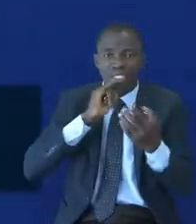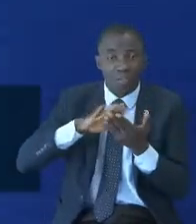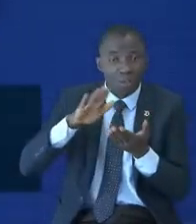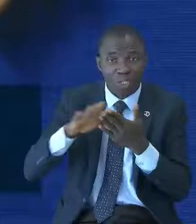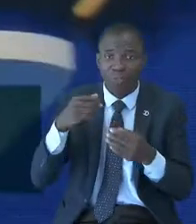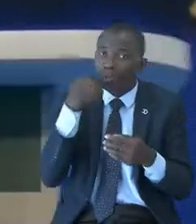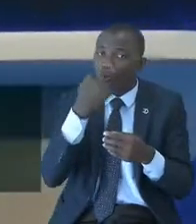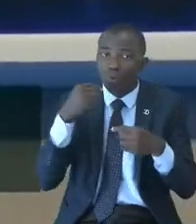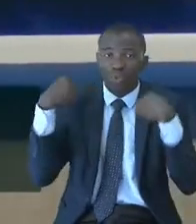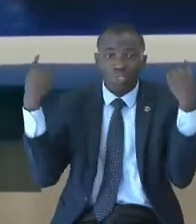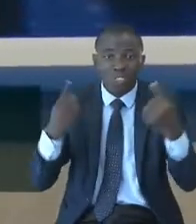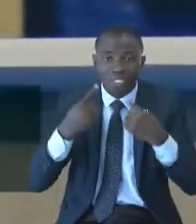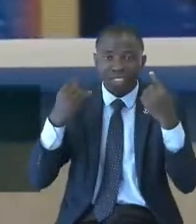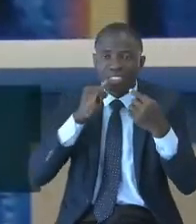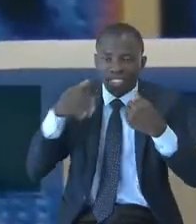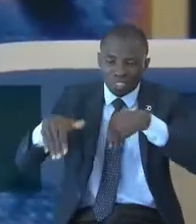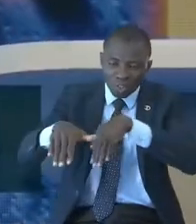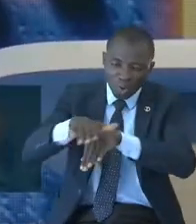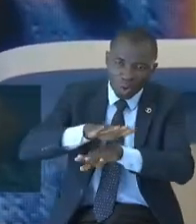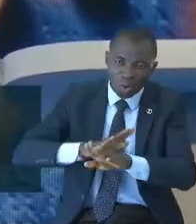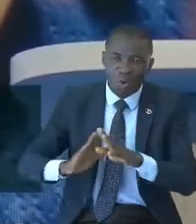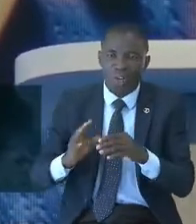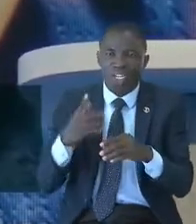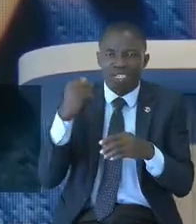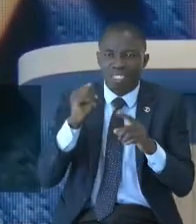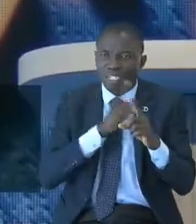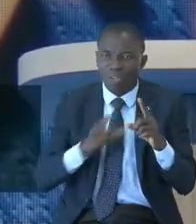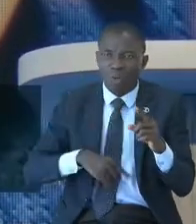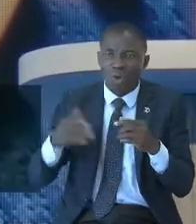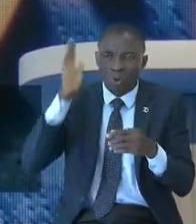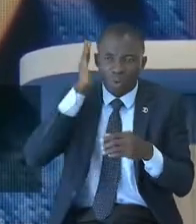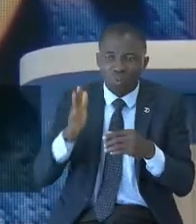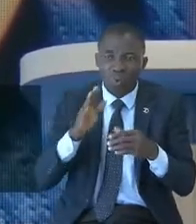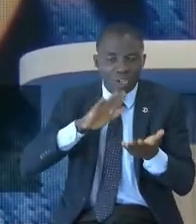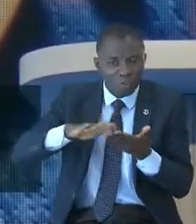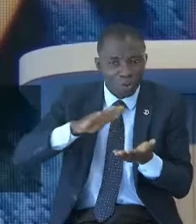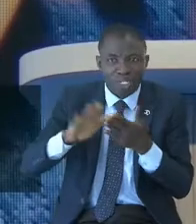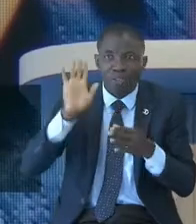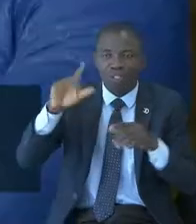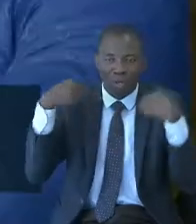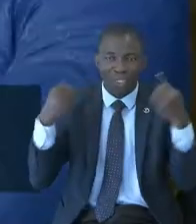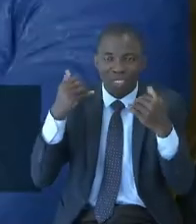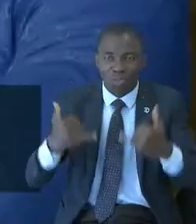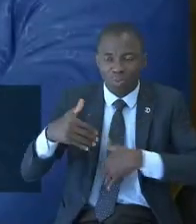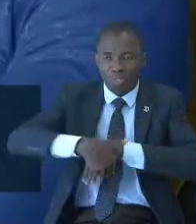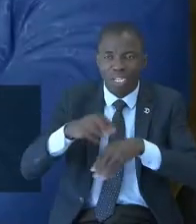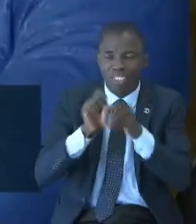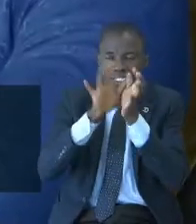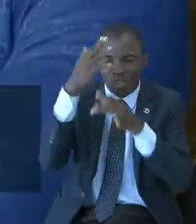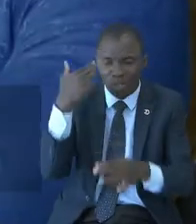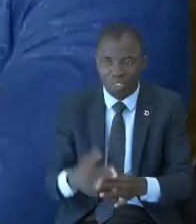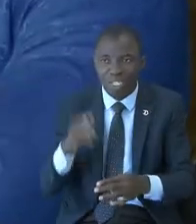sin is covered. The Lord will forgive your sin tonight. He